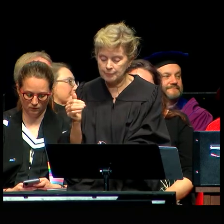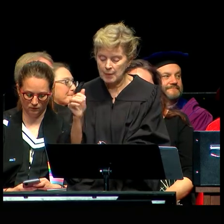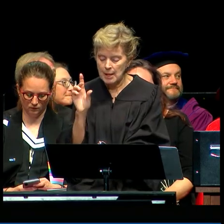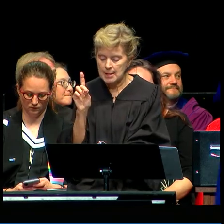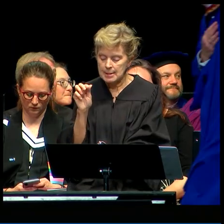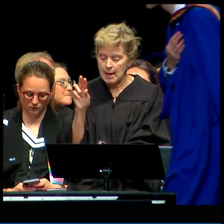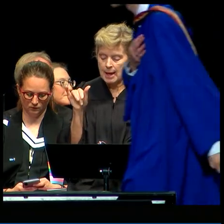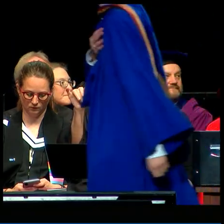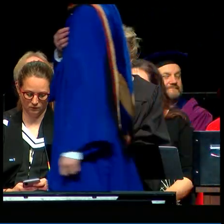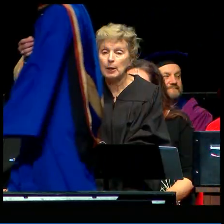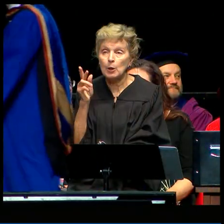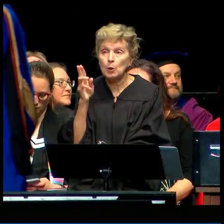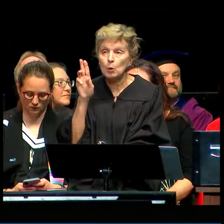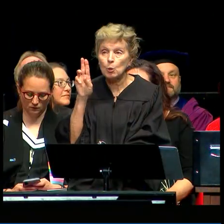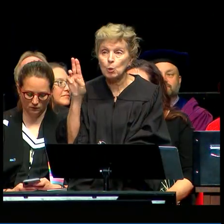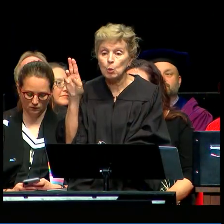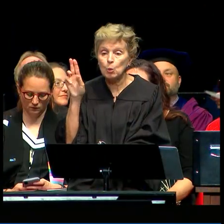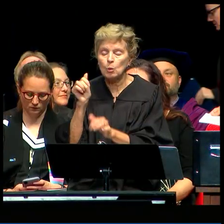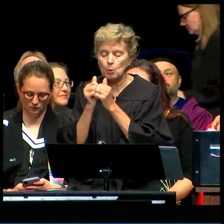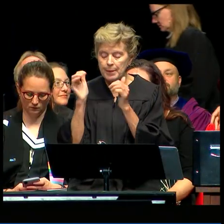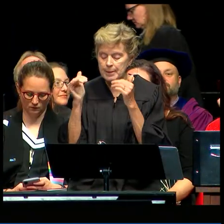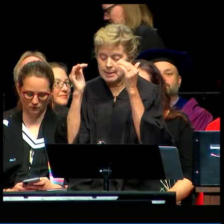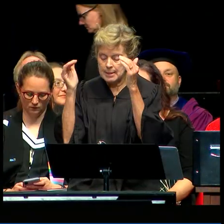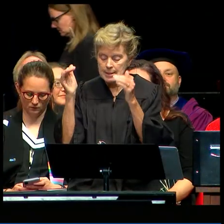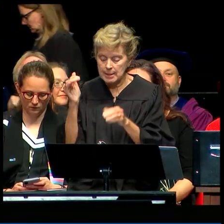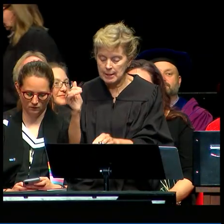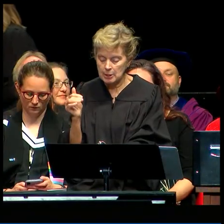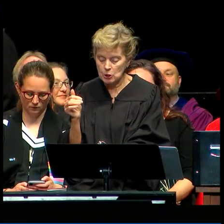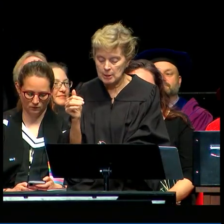Danny Koo, with distinction.